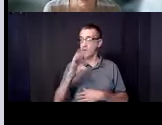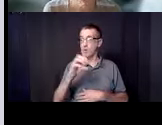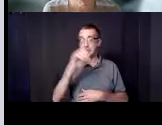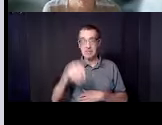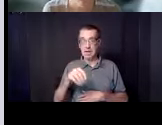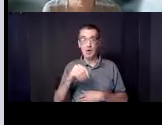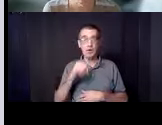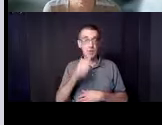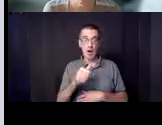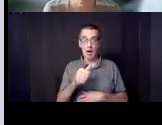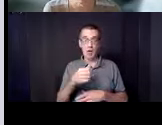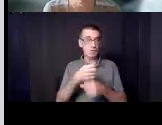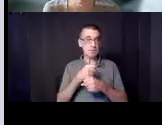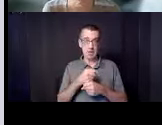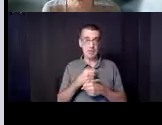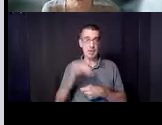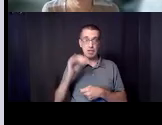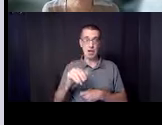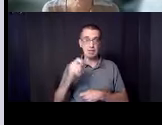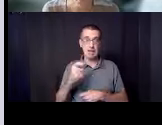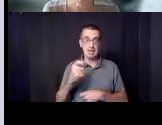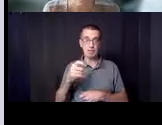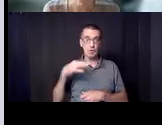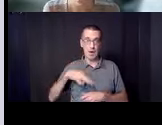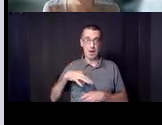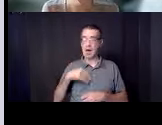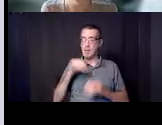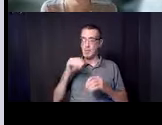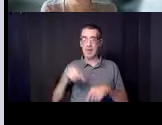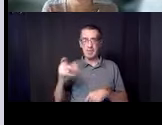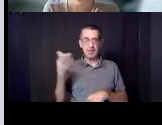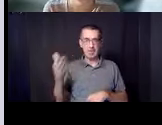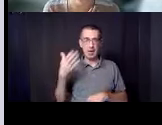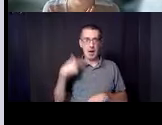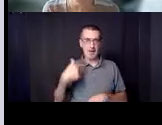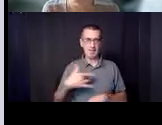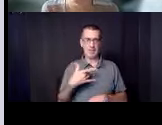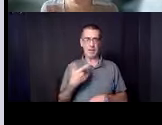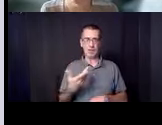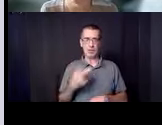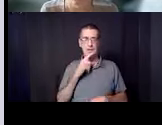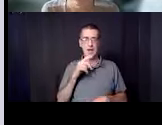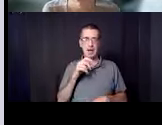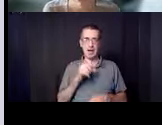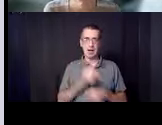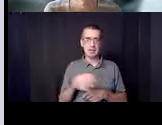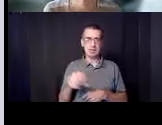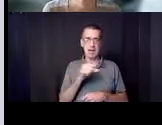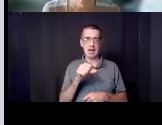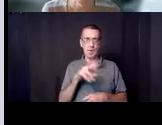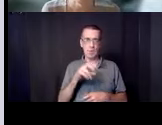44% are not receiving the child tax credit. And I put this one on here because I feel like there's an action to take around